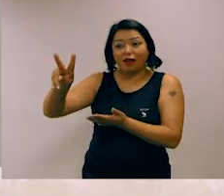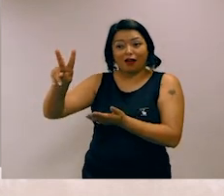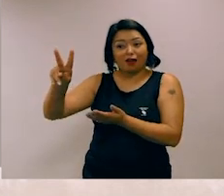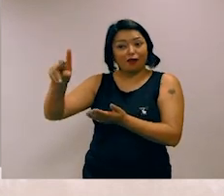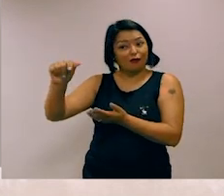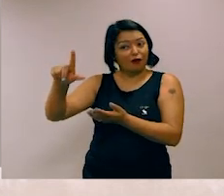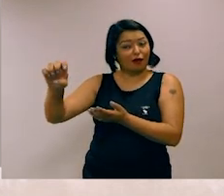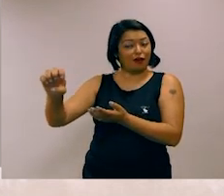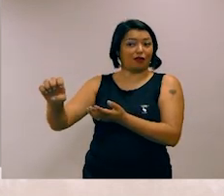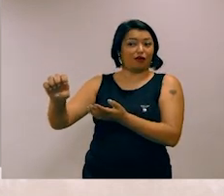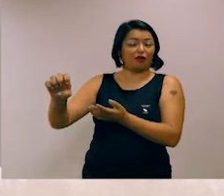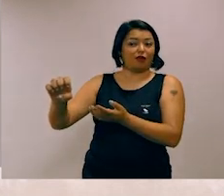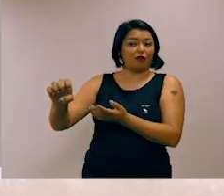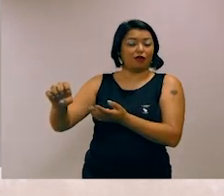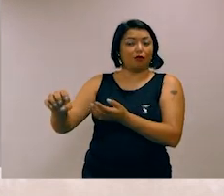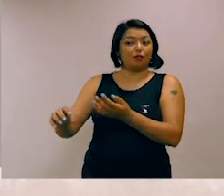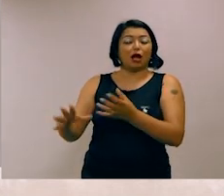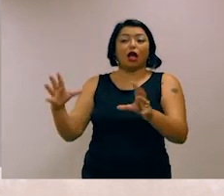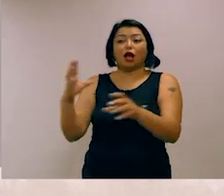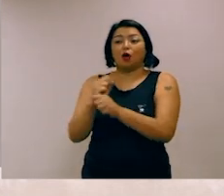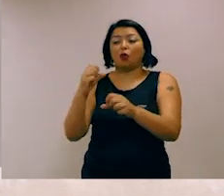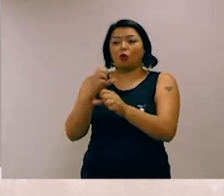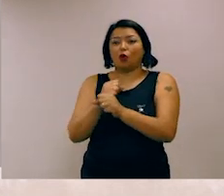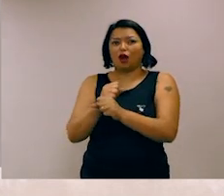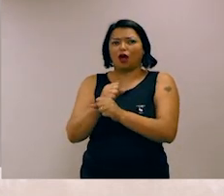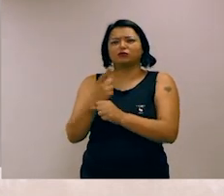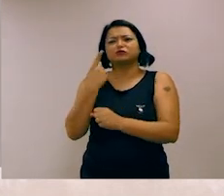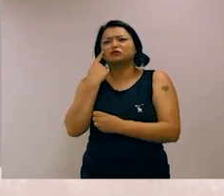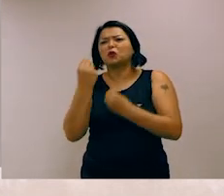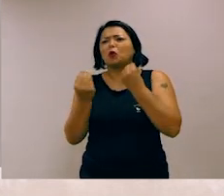position in the beginning of the disaster.